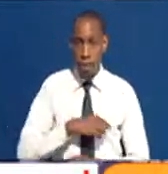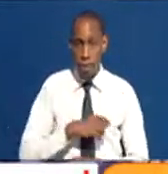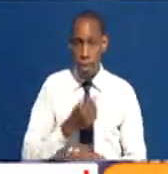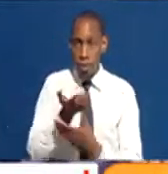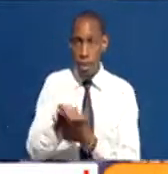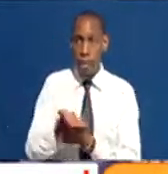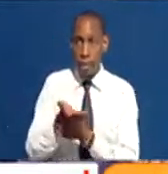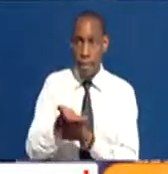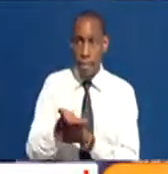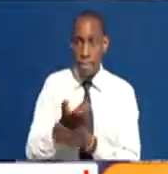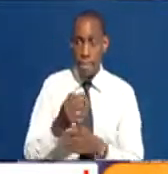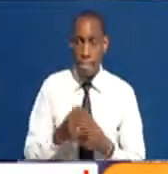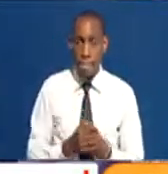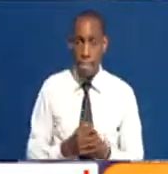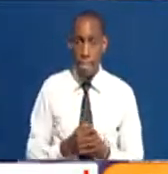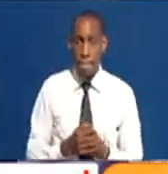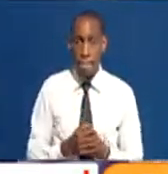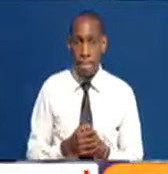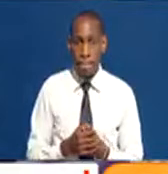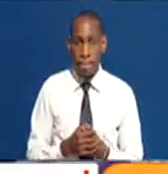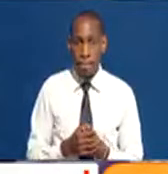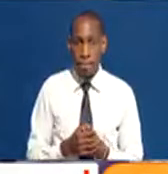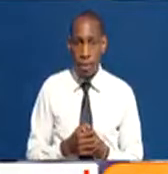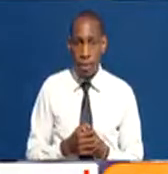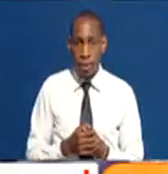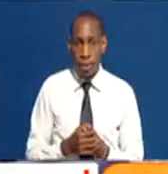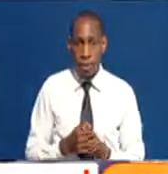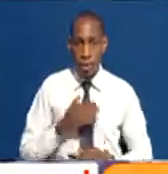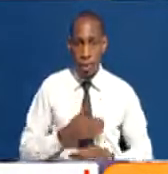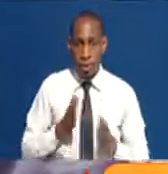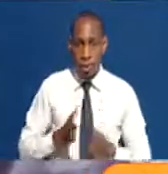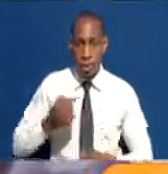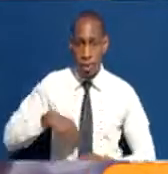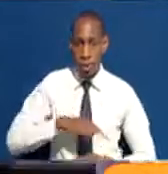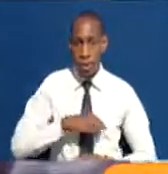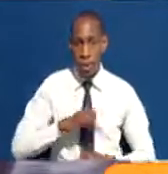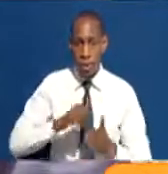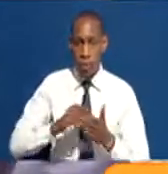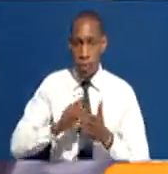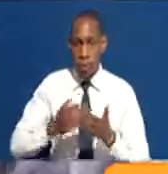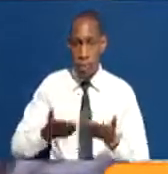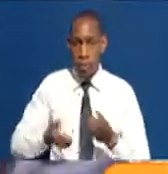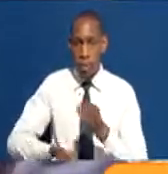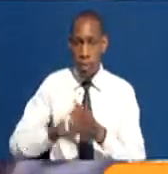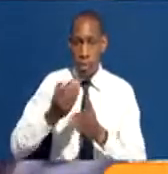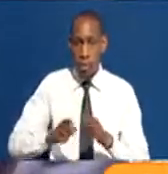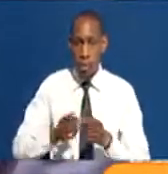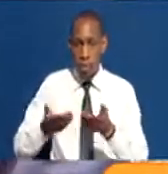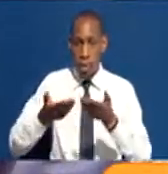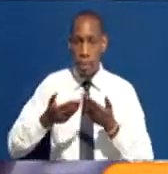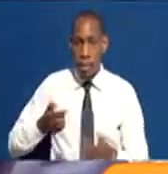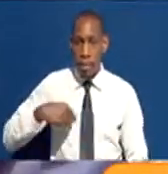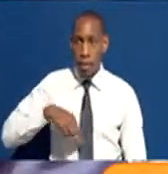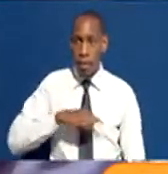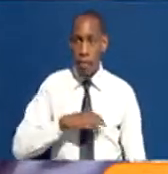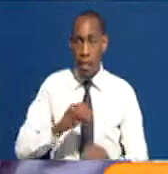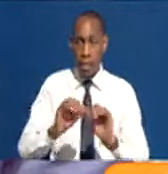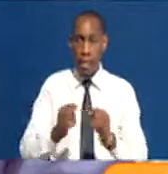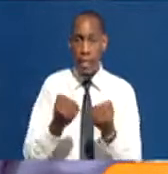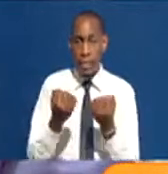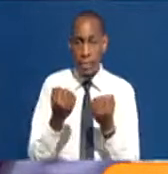belief in our scientists that whatever they produce and give to us, it is